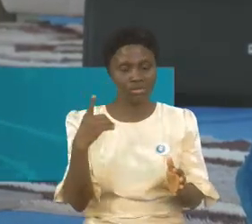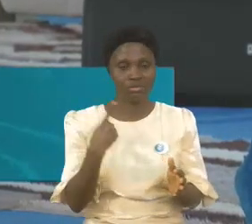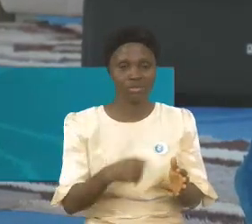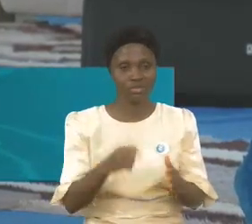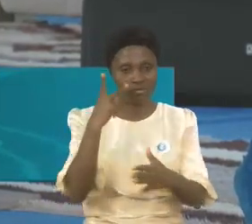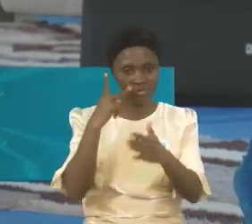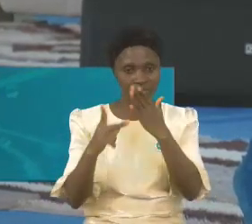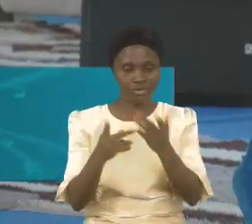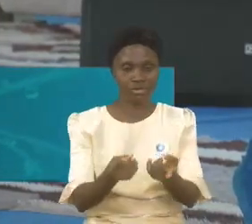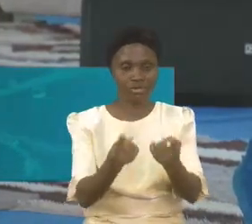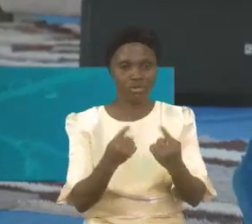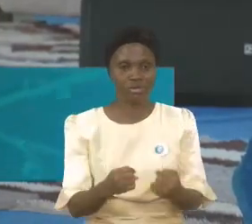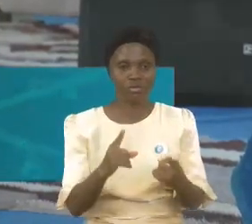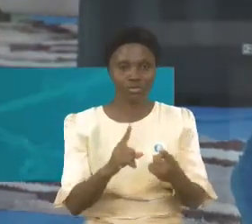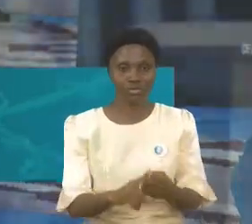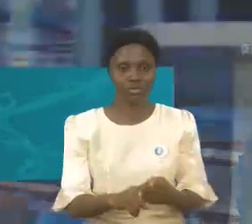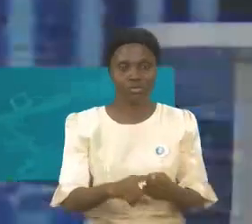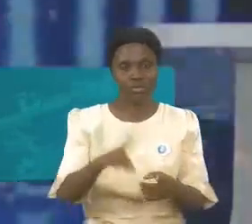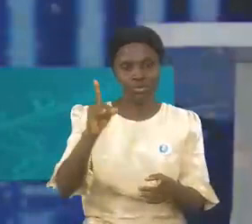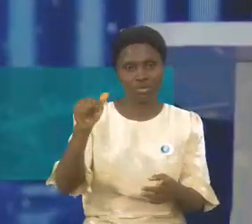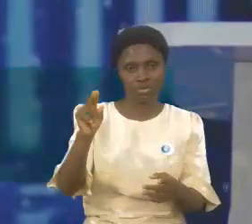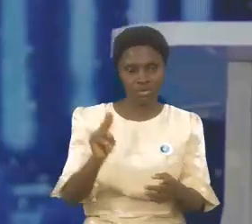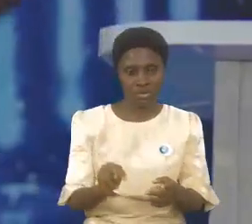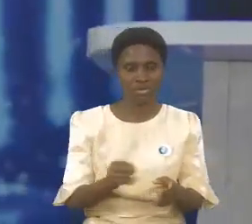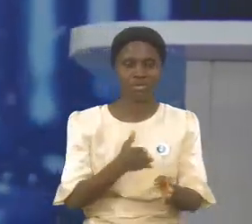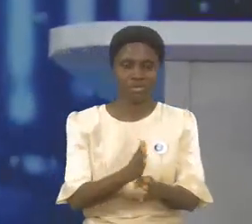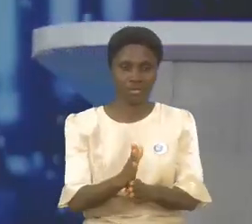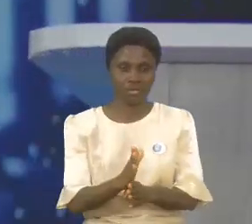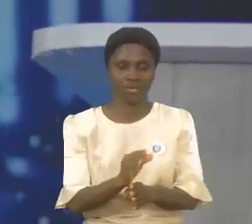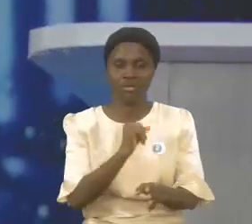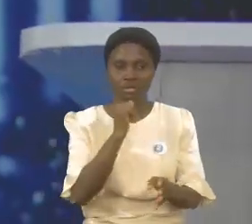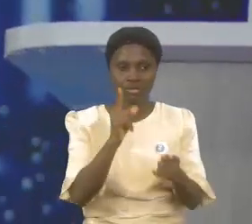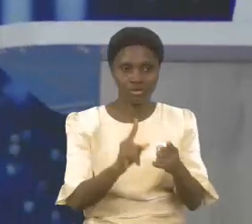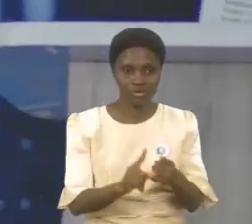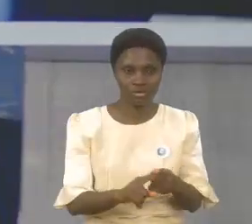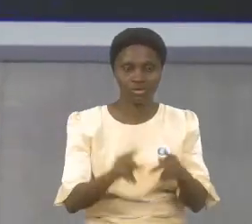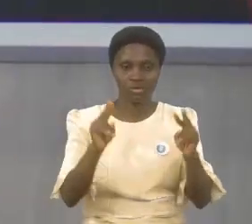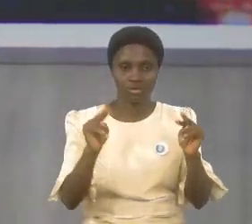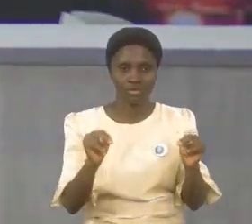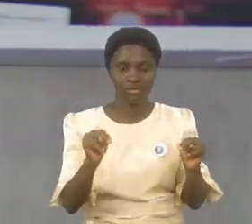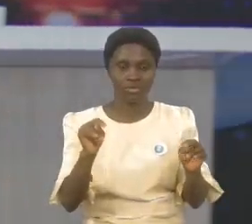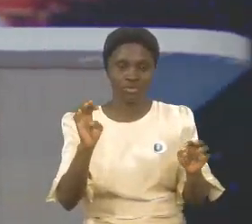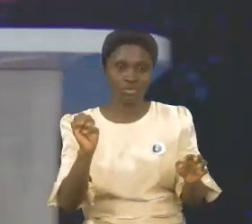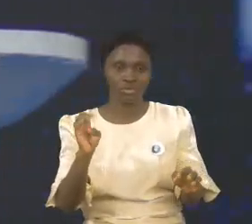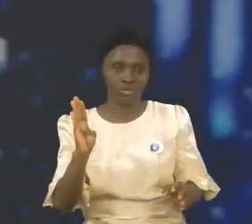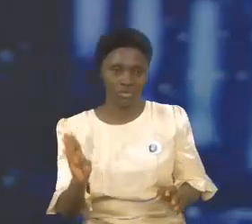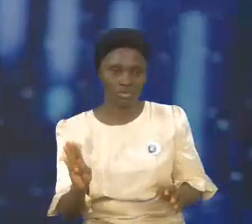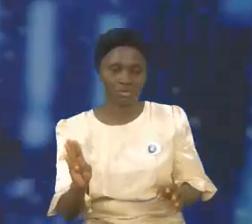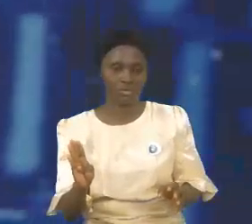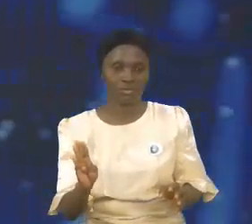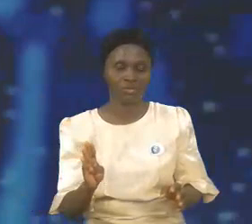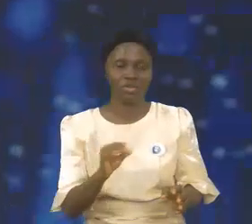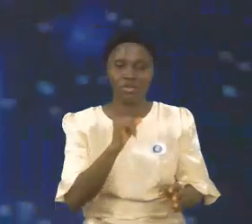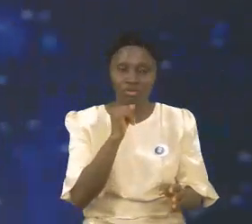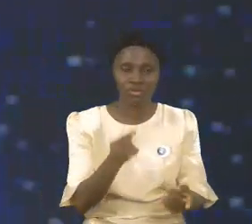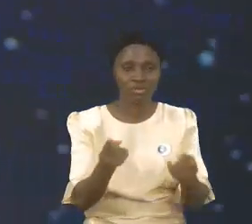Daniel directly, instead of coming to Nebuchadnezzar and he being called an interpreter, instead of coming